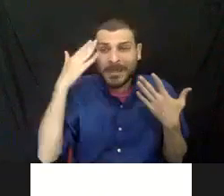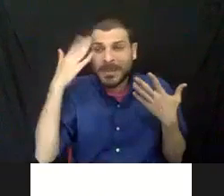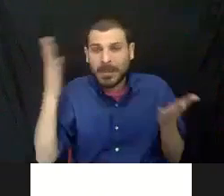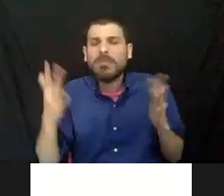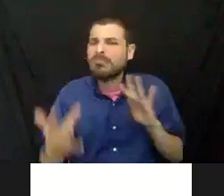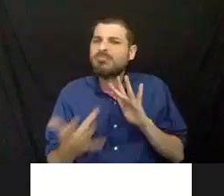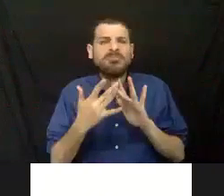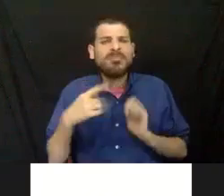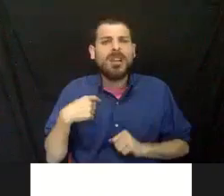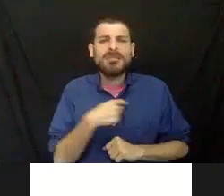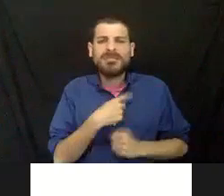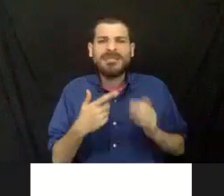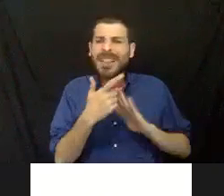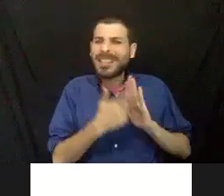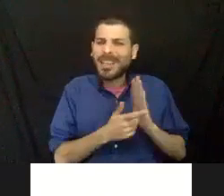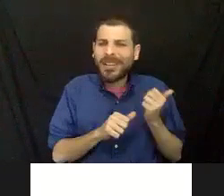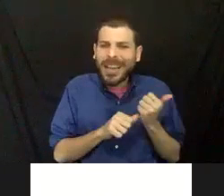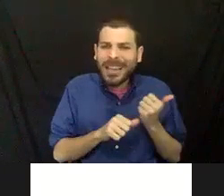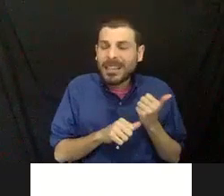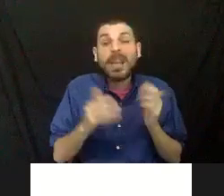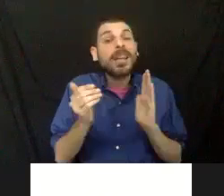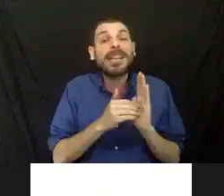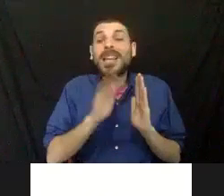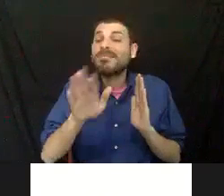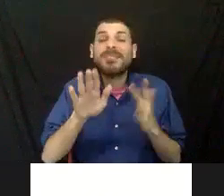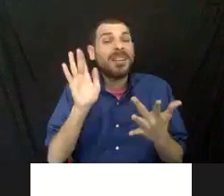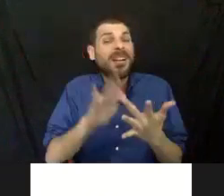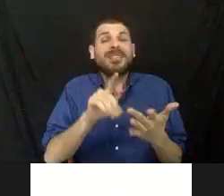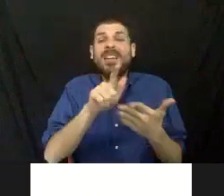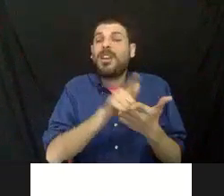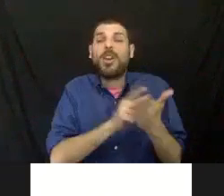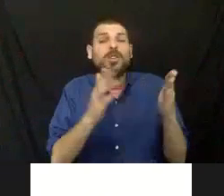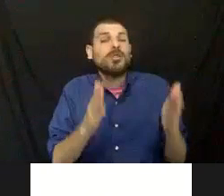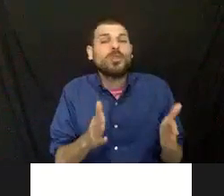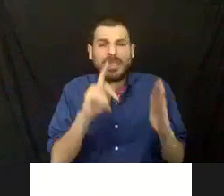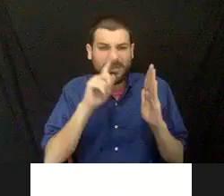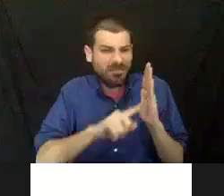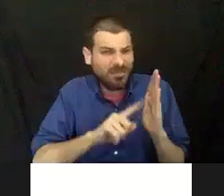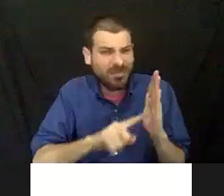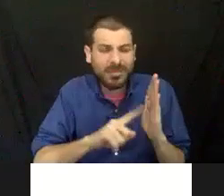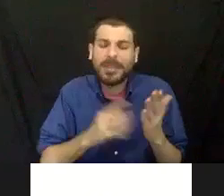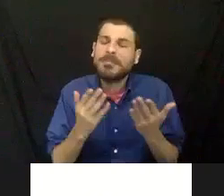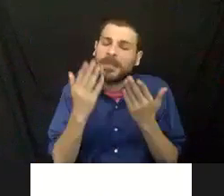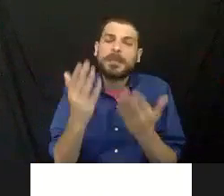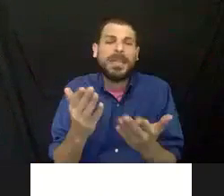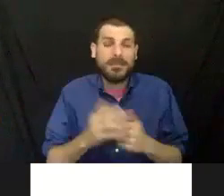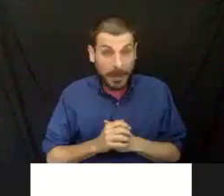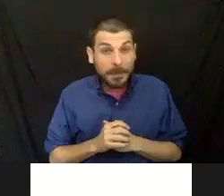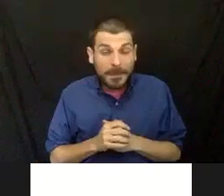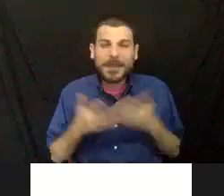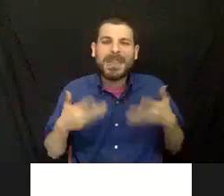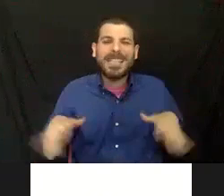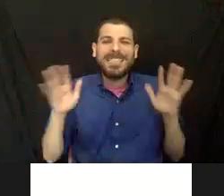you qualify for our services, reach out to an attorney and explore that a little bit more. So that's it. Thank